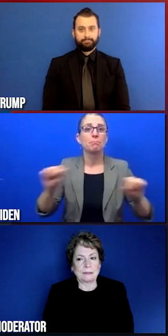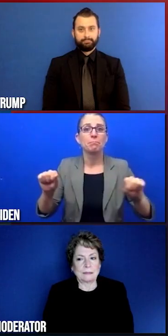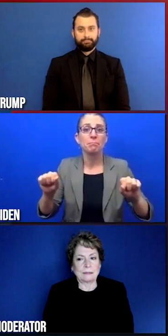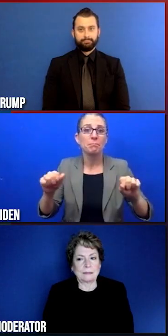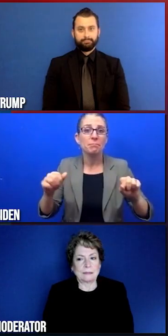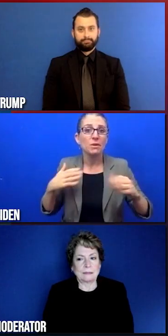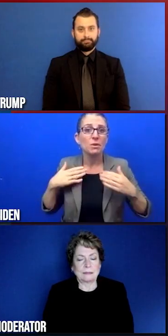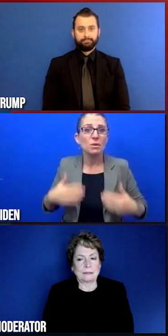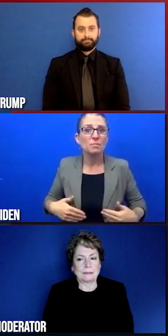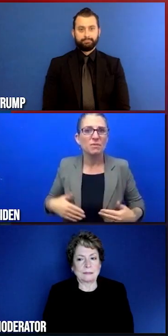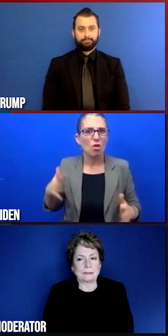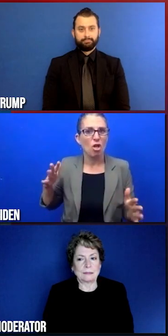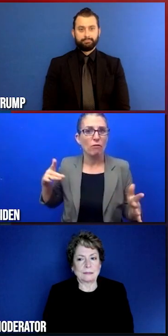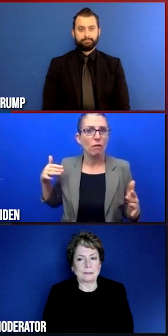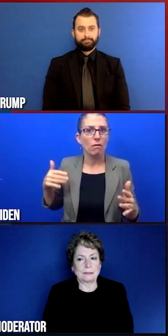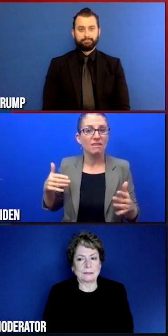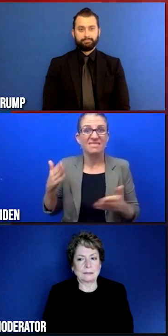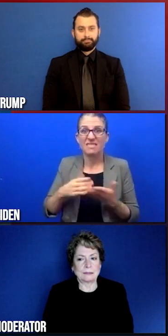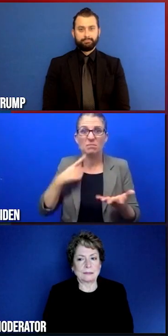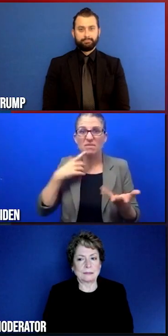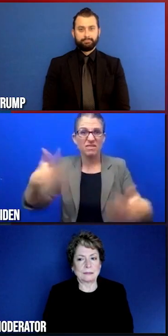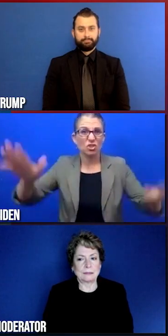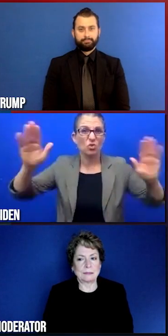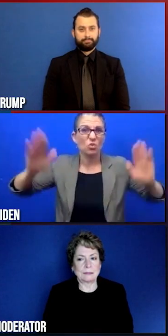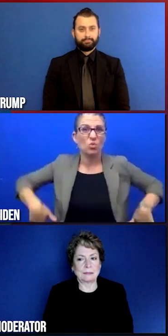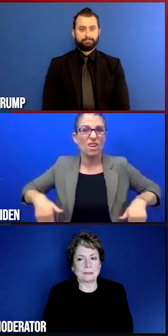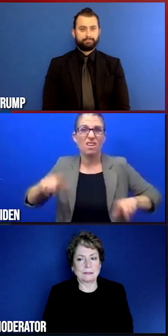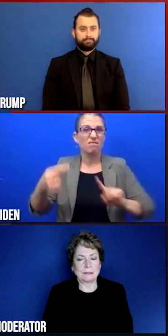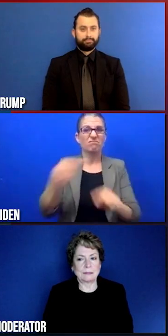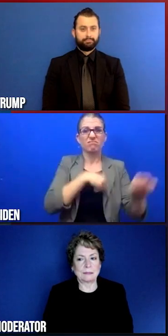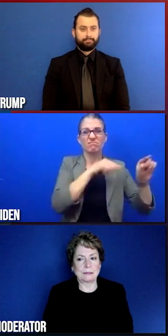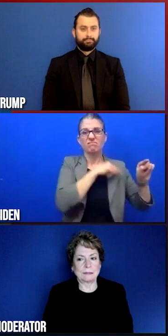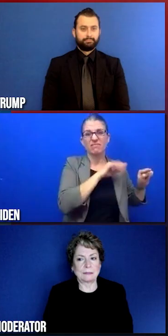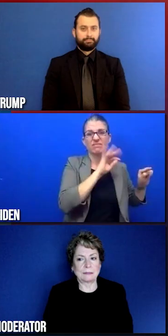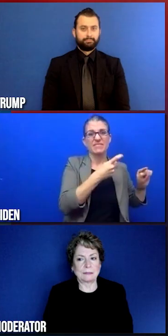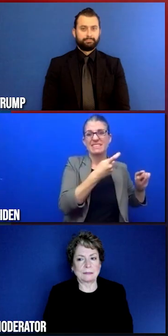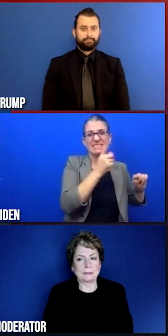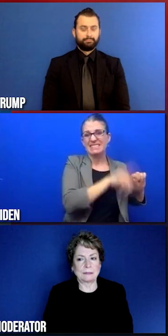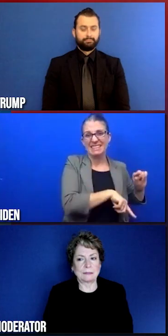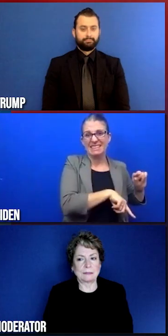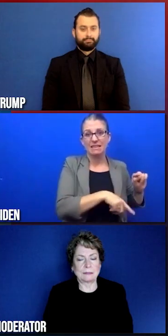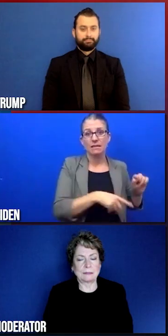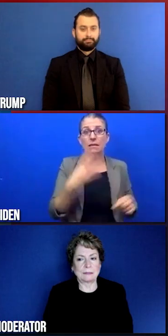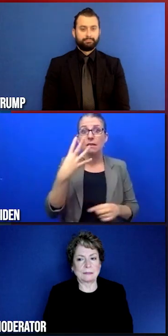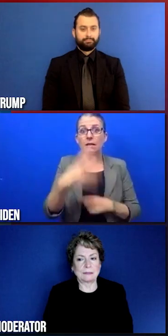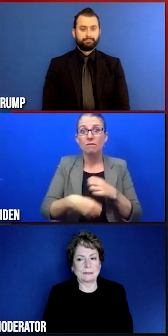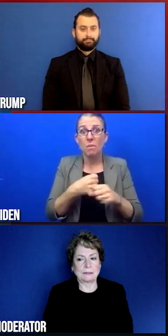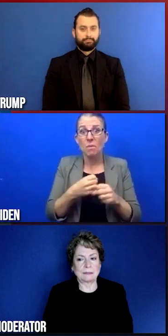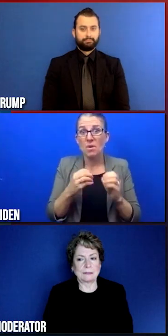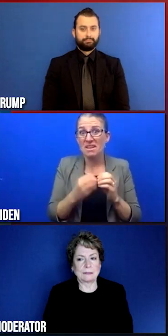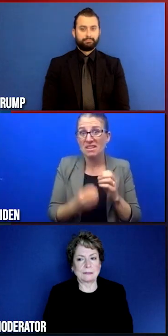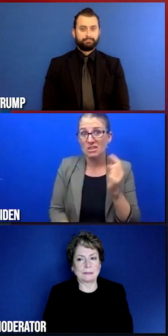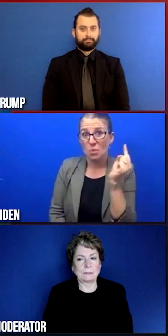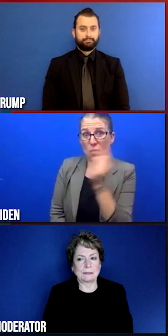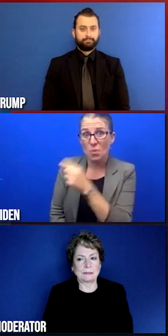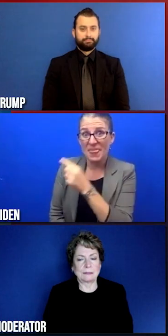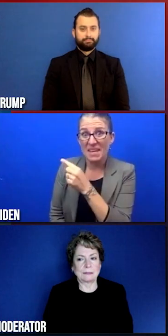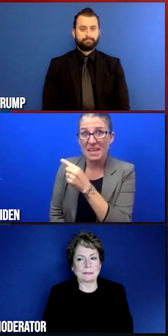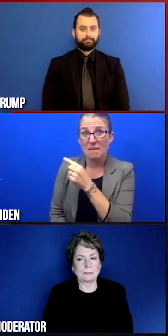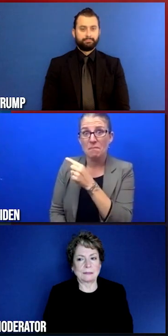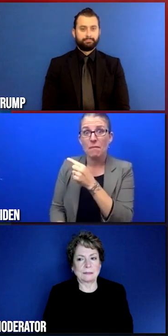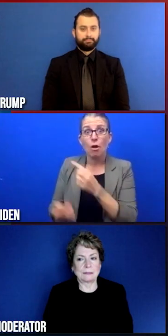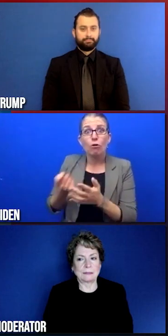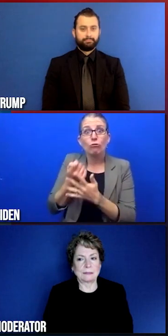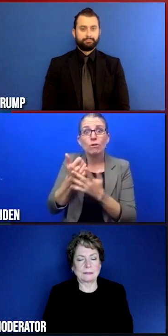4 more years of this man eliminating all the regulations that were put in by us to clean up the climate, to